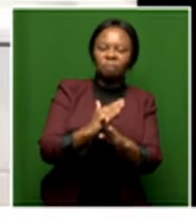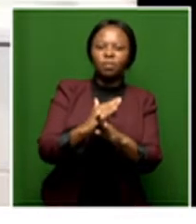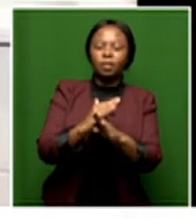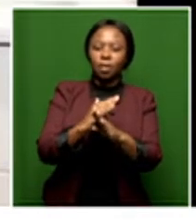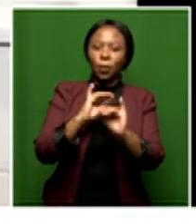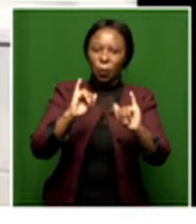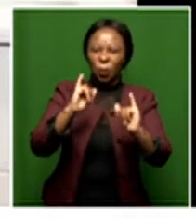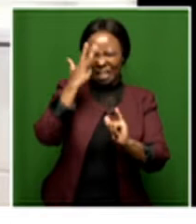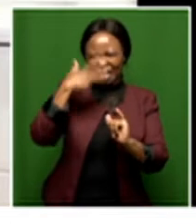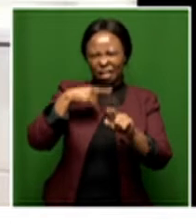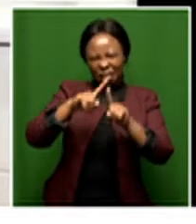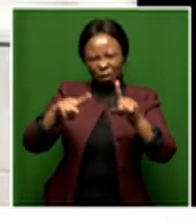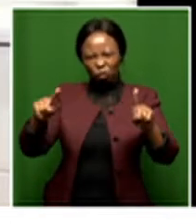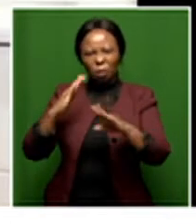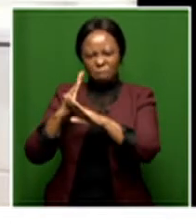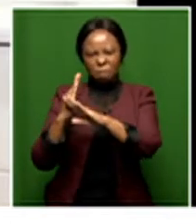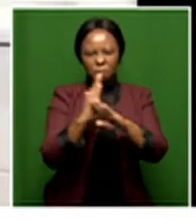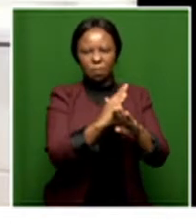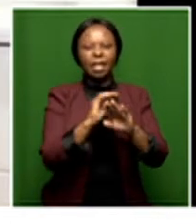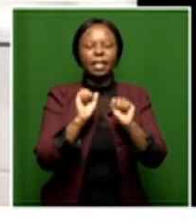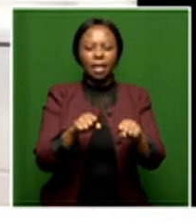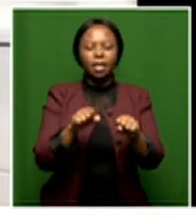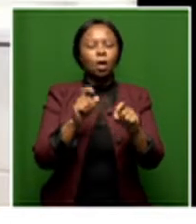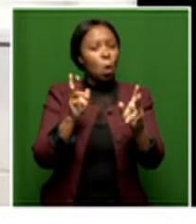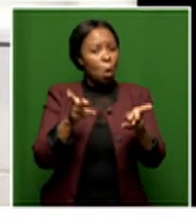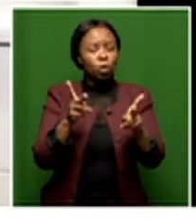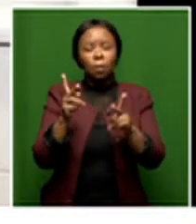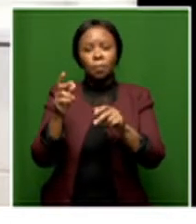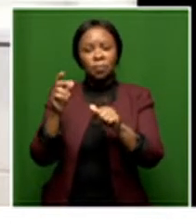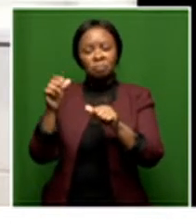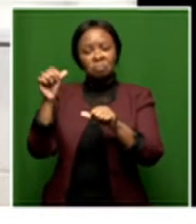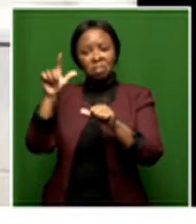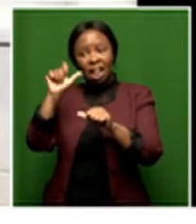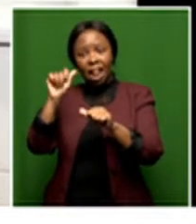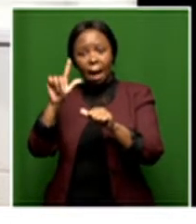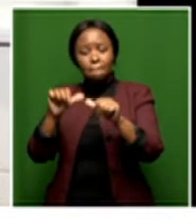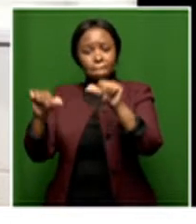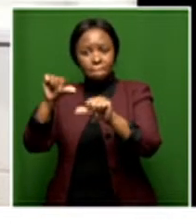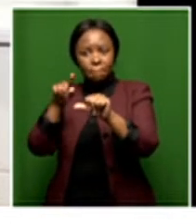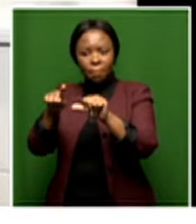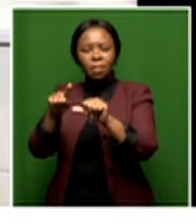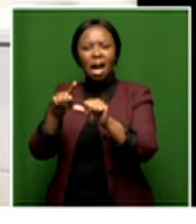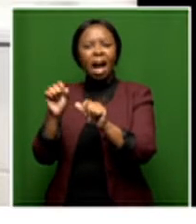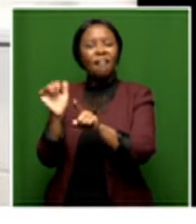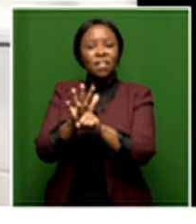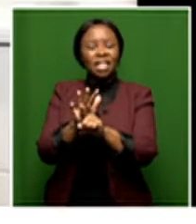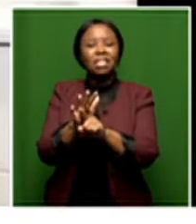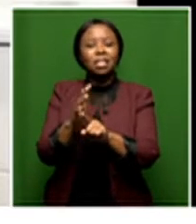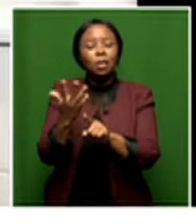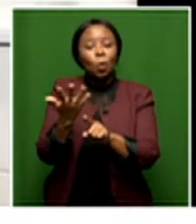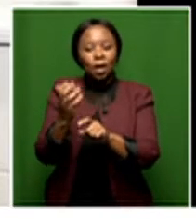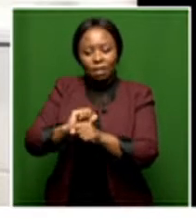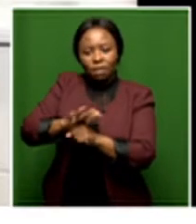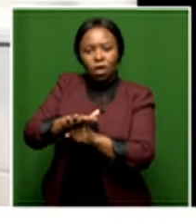disease. But we also know that in the laboratory, it's also affected by the variant. So this variant is